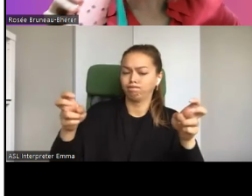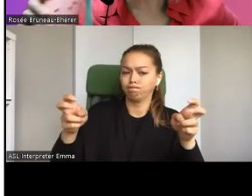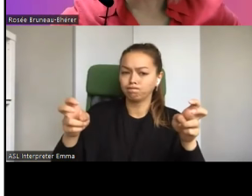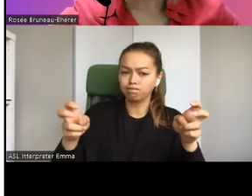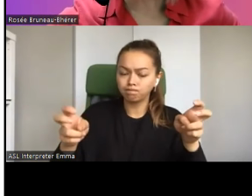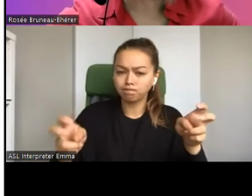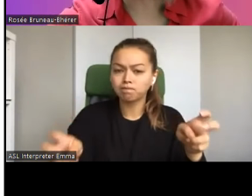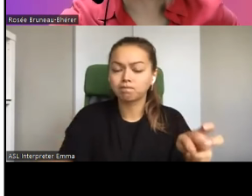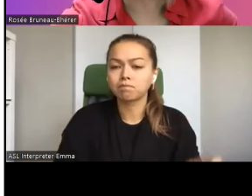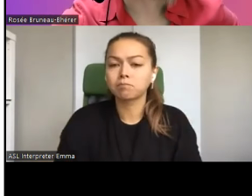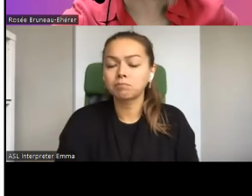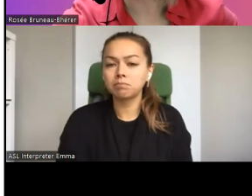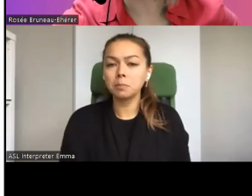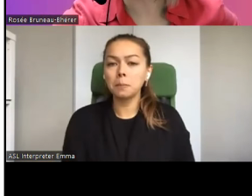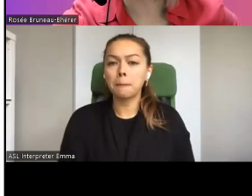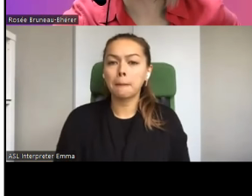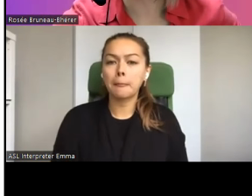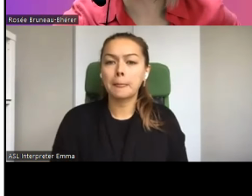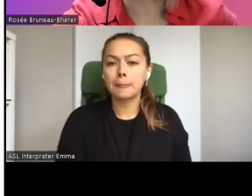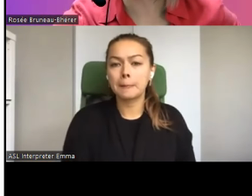Rosée is going to talk about